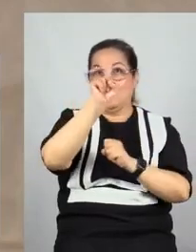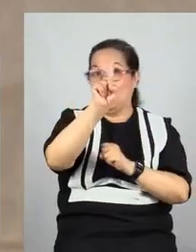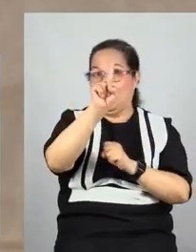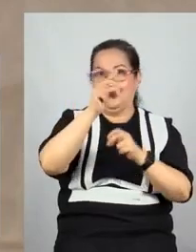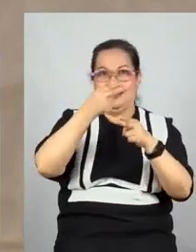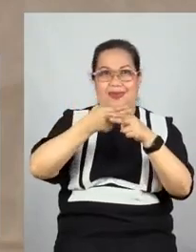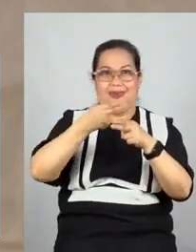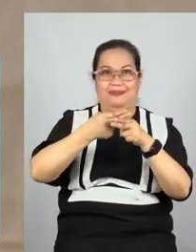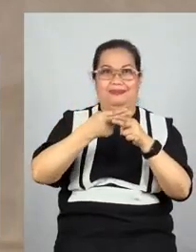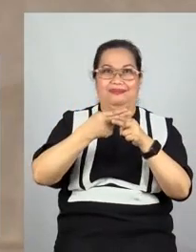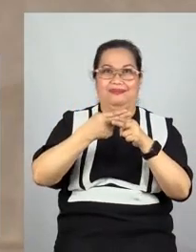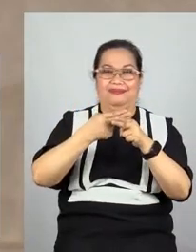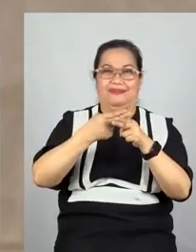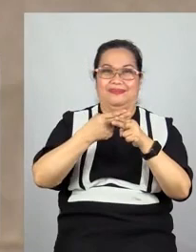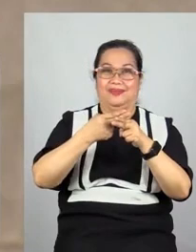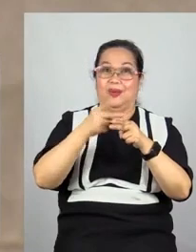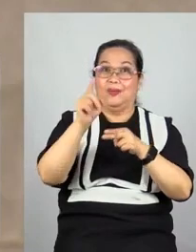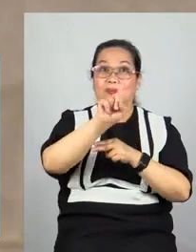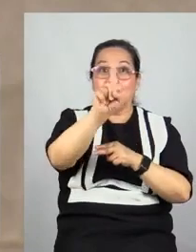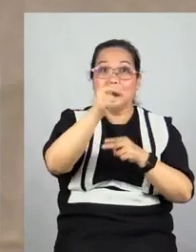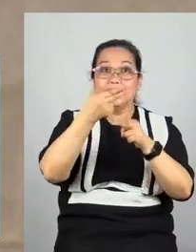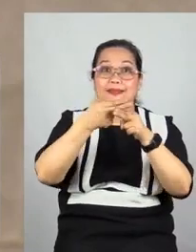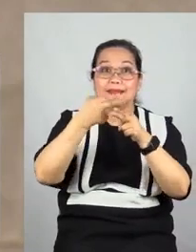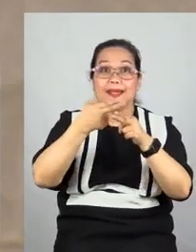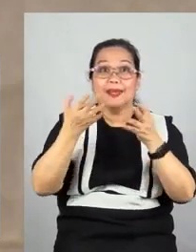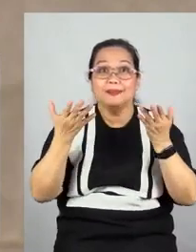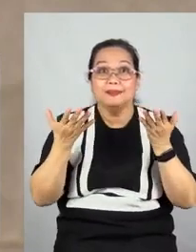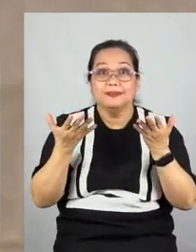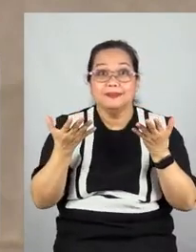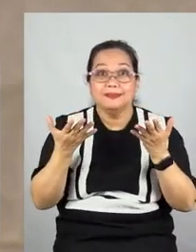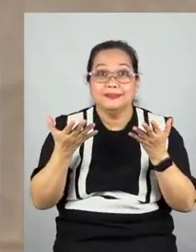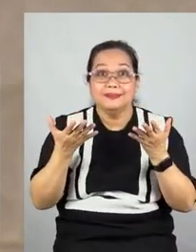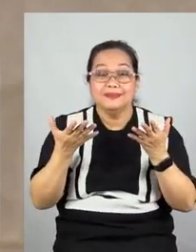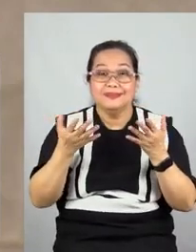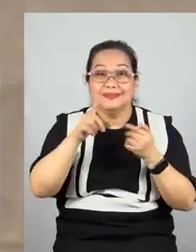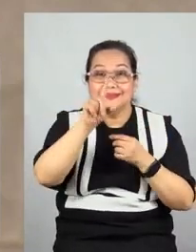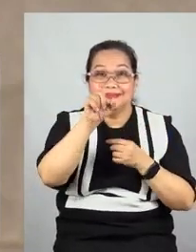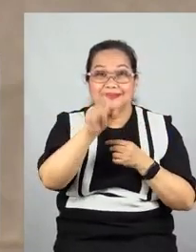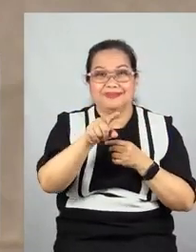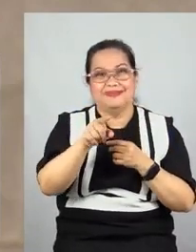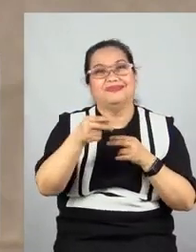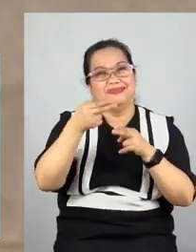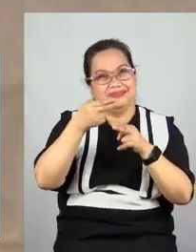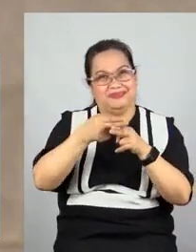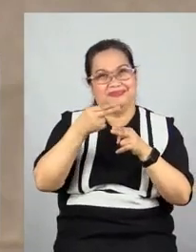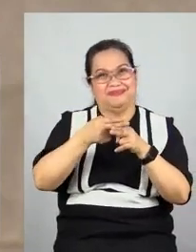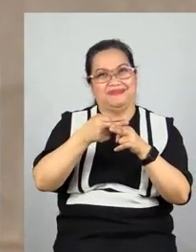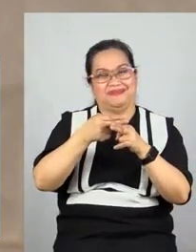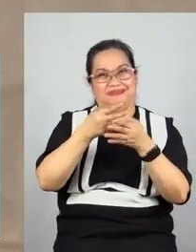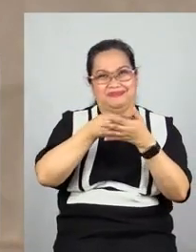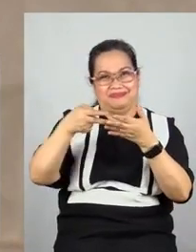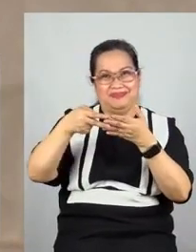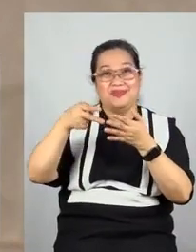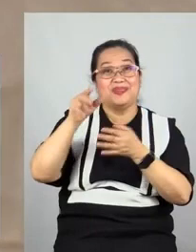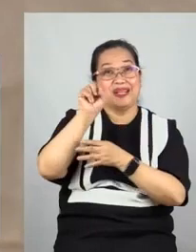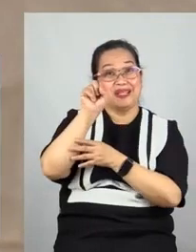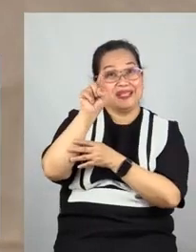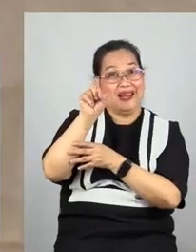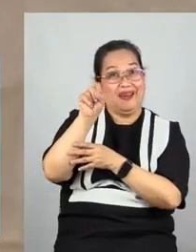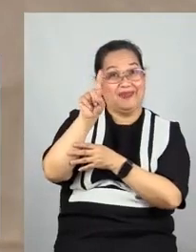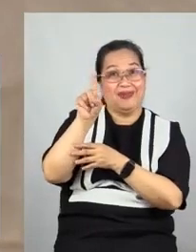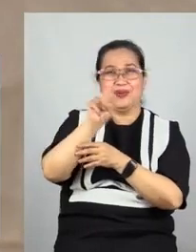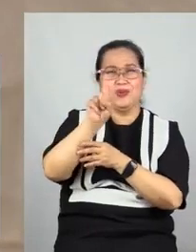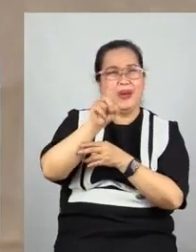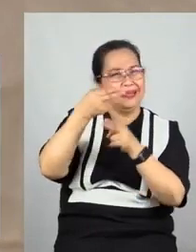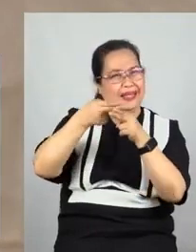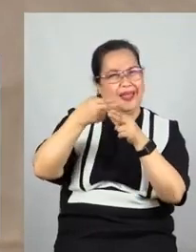name. What's the name? Makikita natin yung name sa verse 11. Tignan